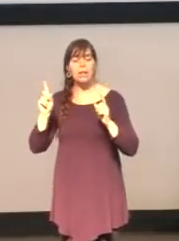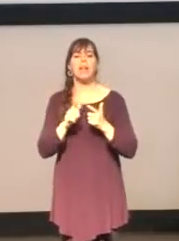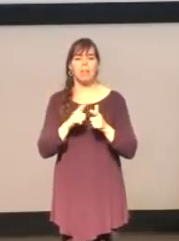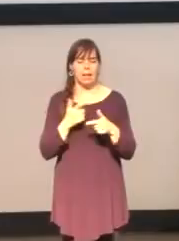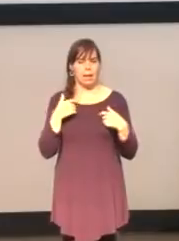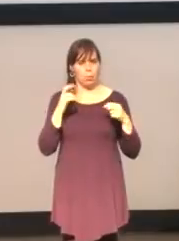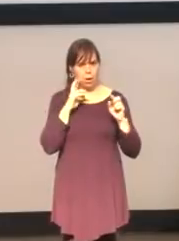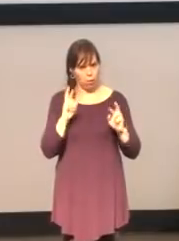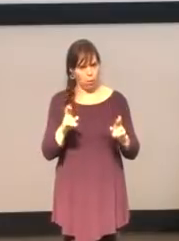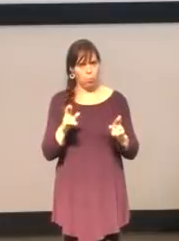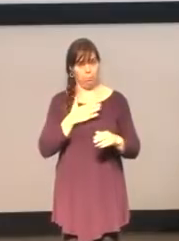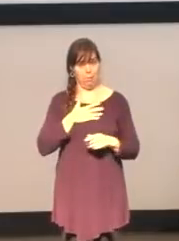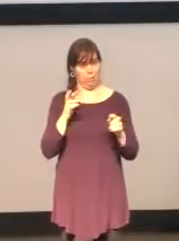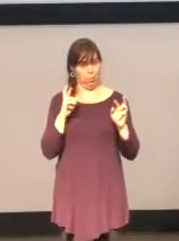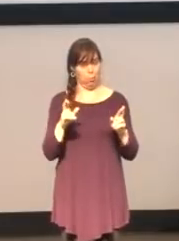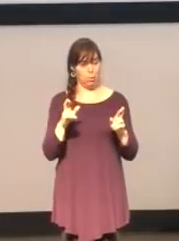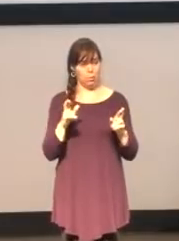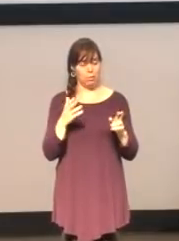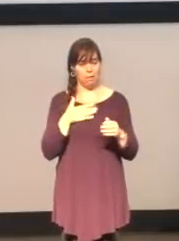would hope, my hope is that we